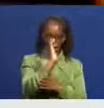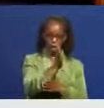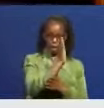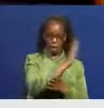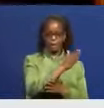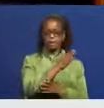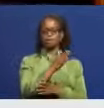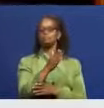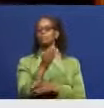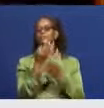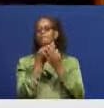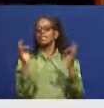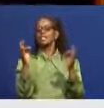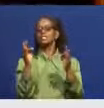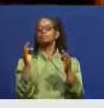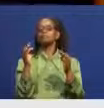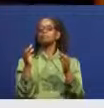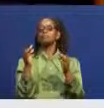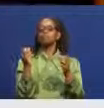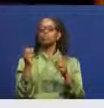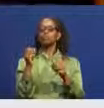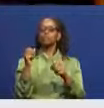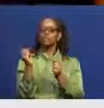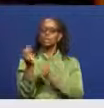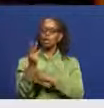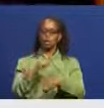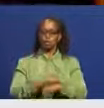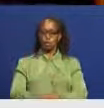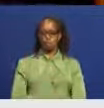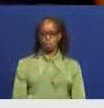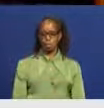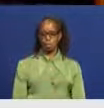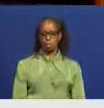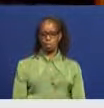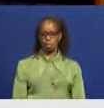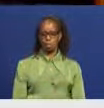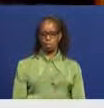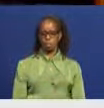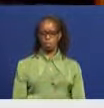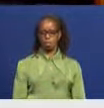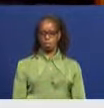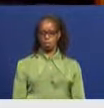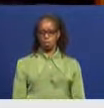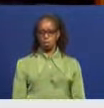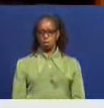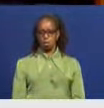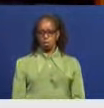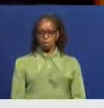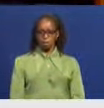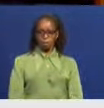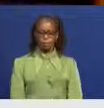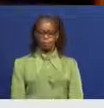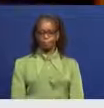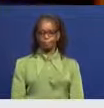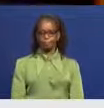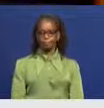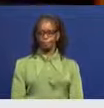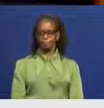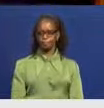free secondary school be provided to our younger generations and those that are unable to pay their fees. Madam